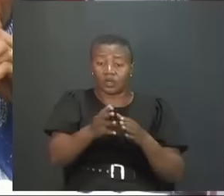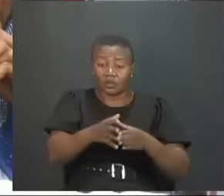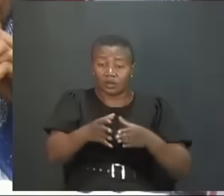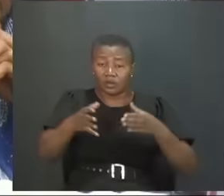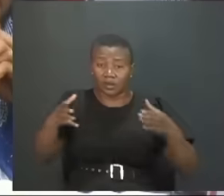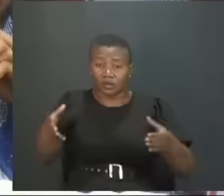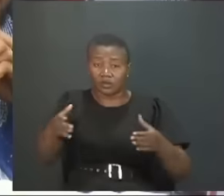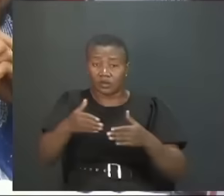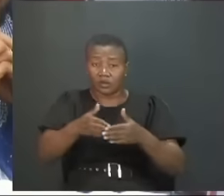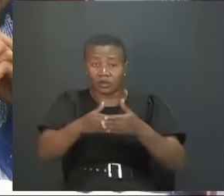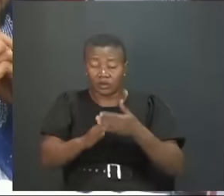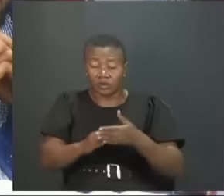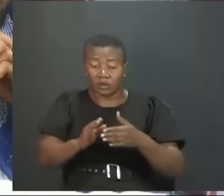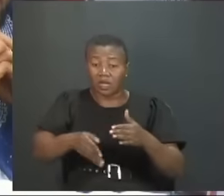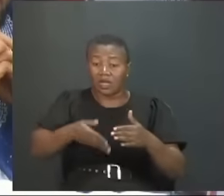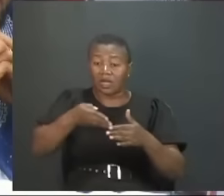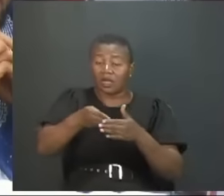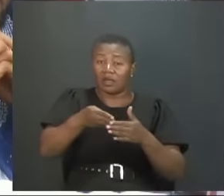Mahama Ayeraga,